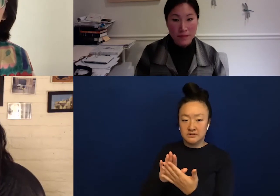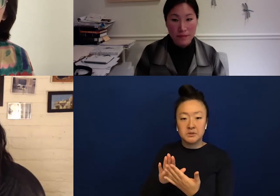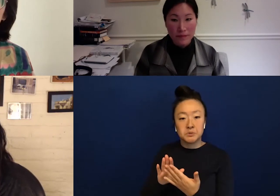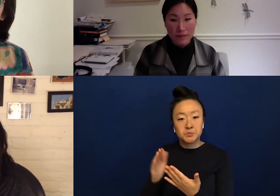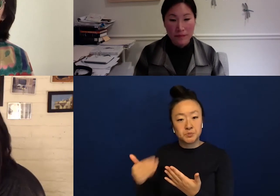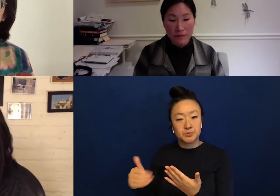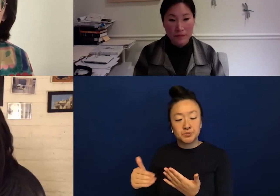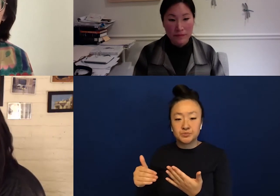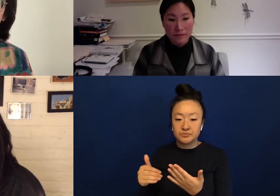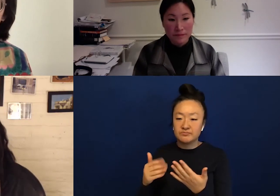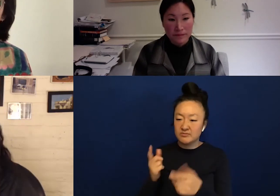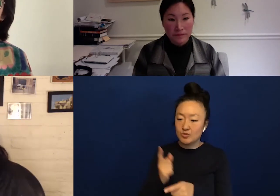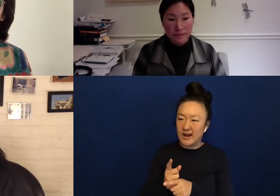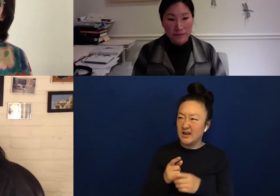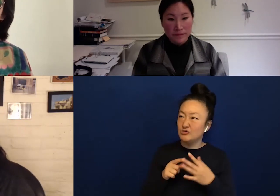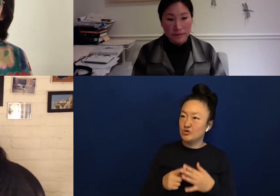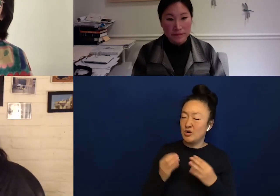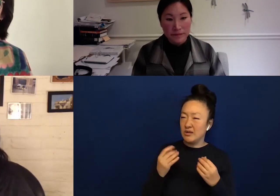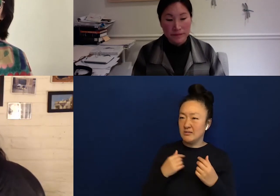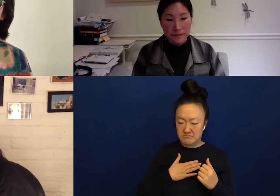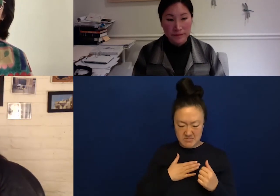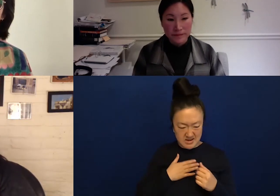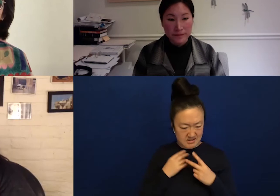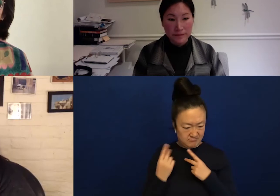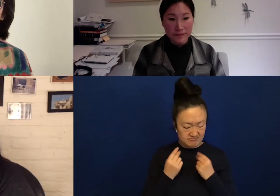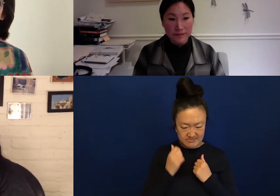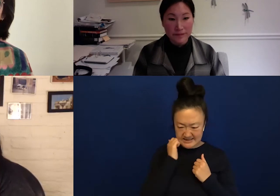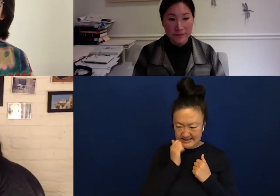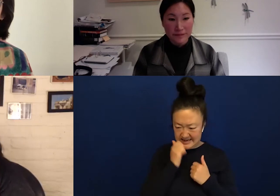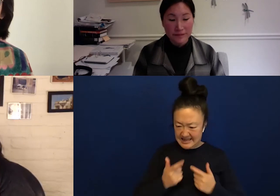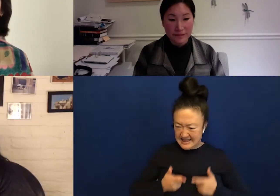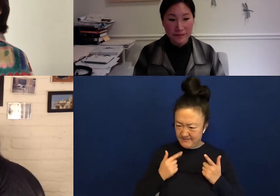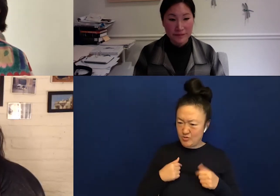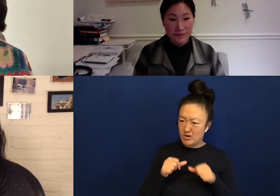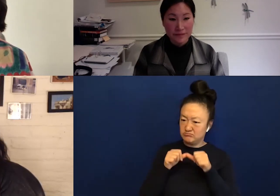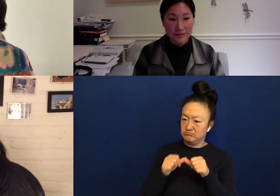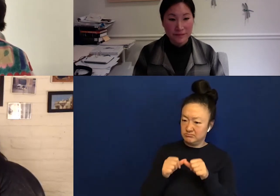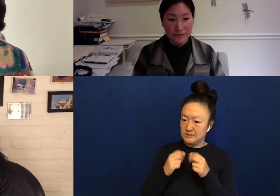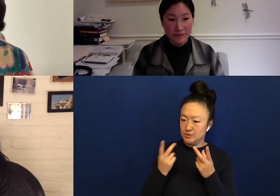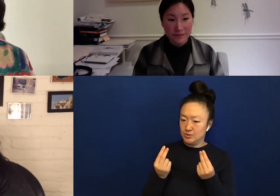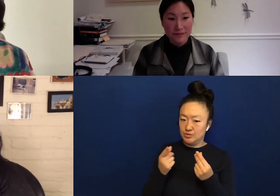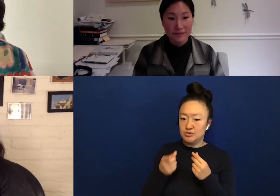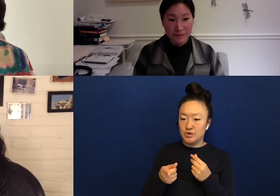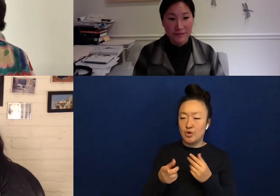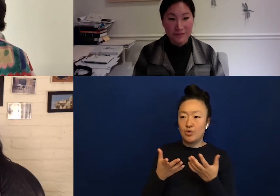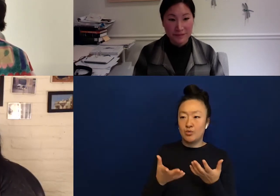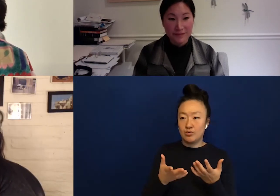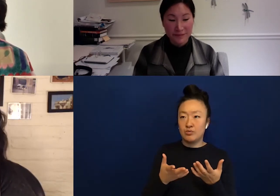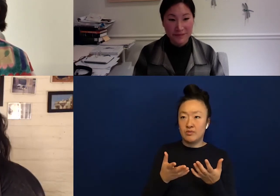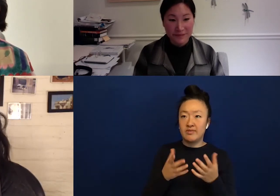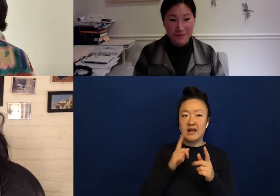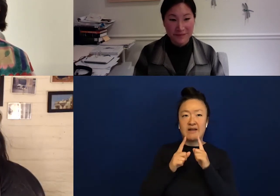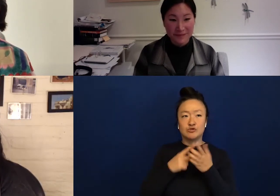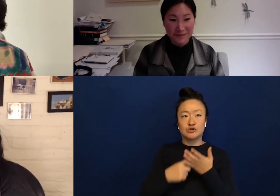is right. Then you start to think, my activities of daily life, like, what am I still able to do? Like, you come out of those conversations just sort of like,